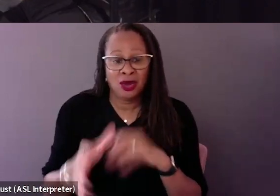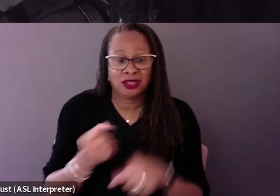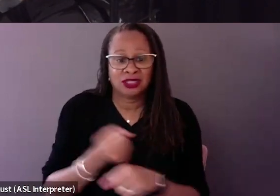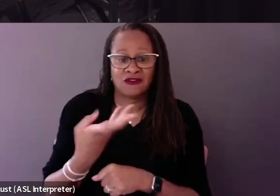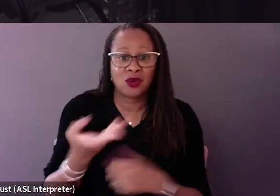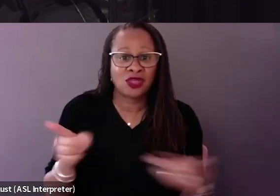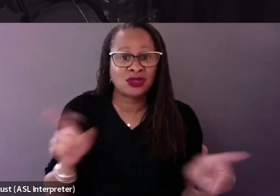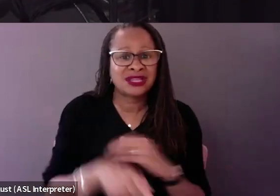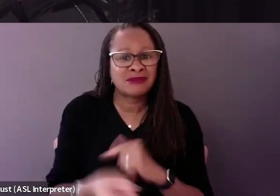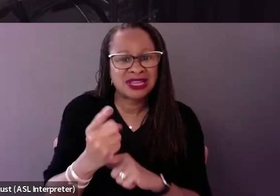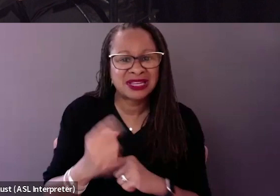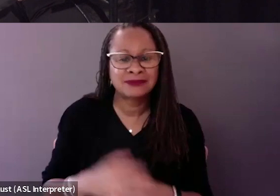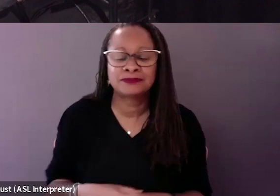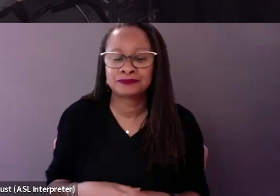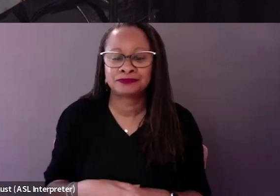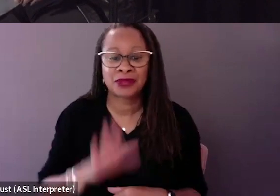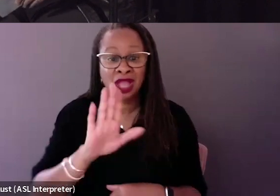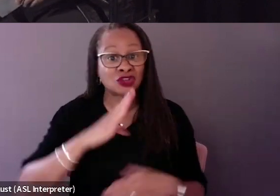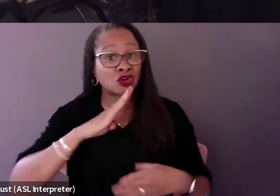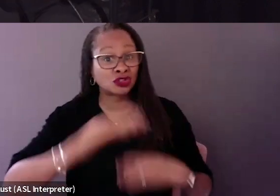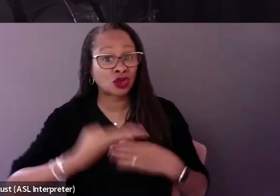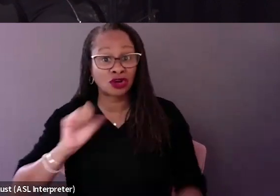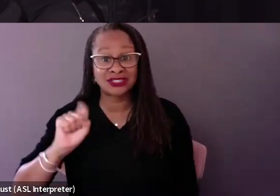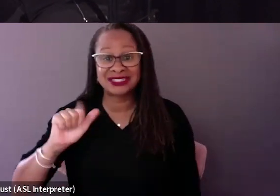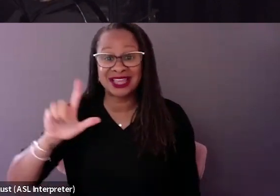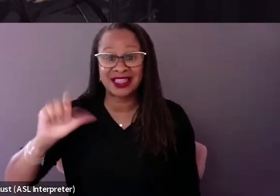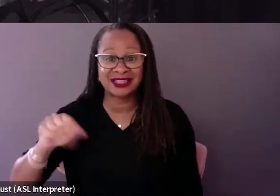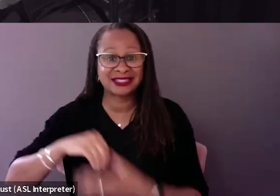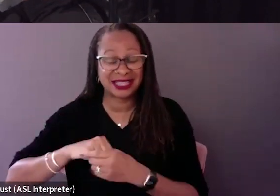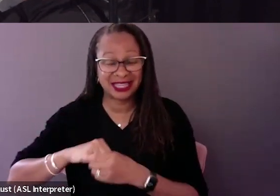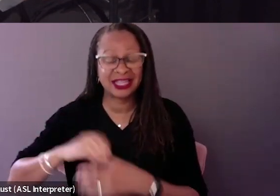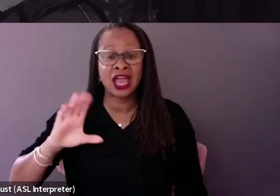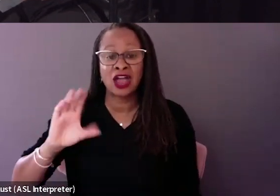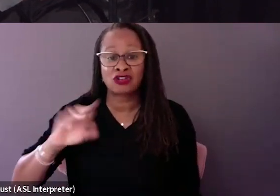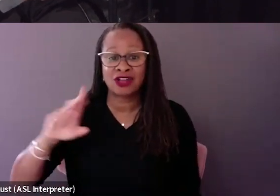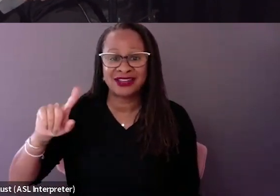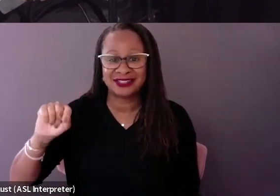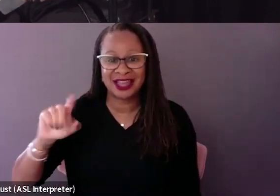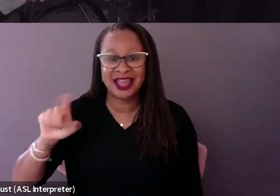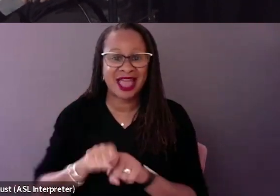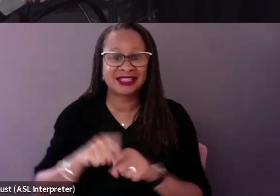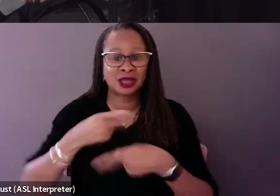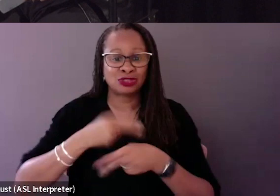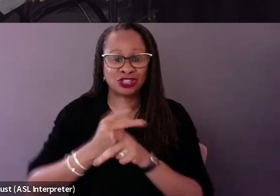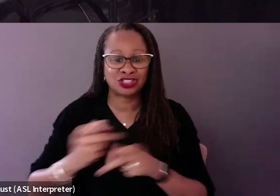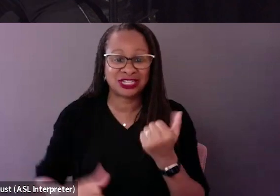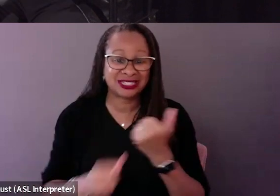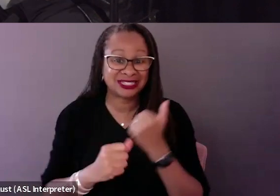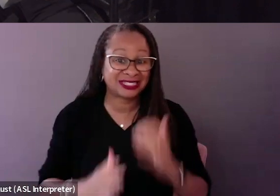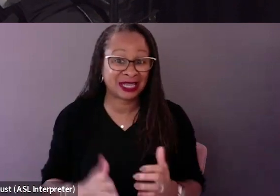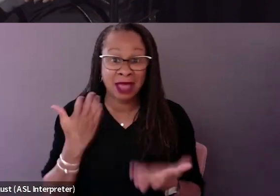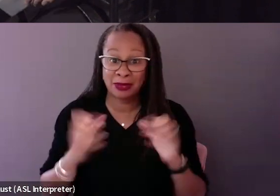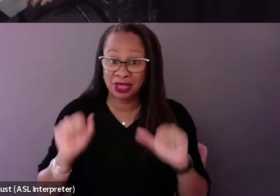minute. But your daughter Stella is in the credits as a production assistant. Perhaps she could